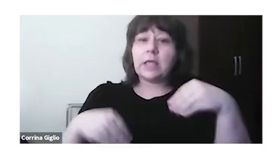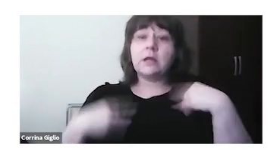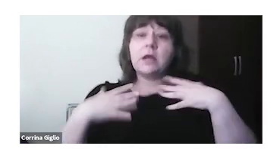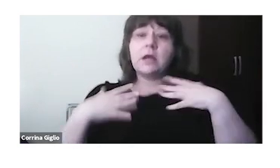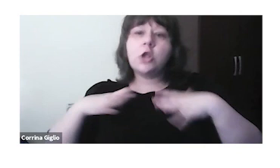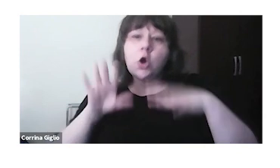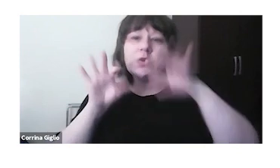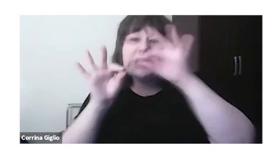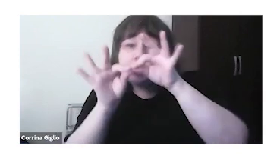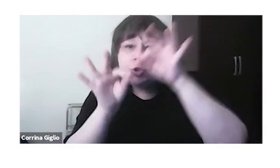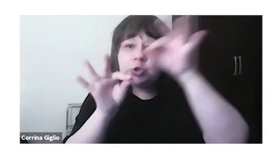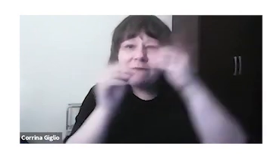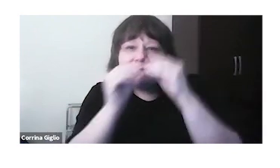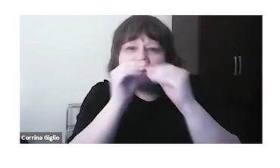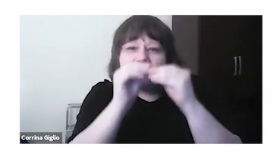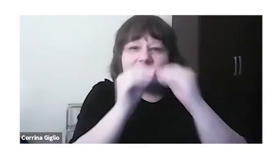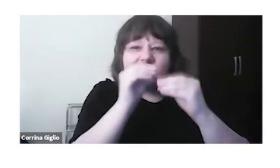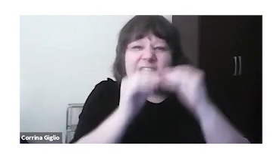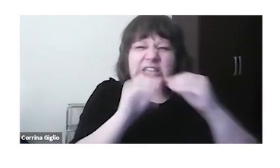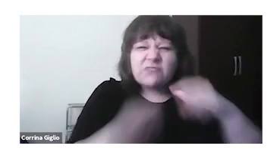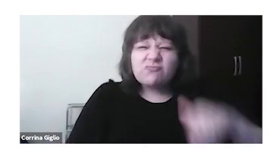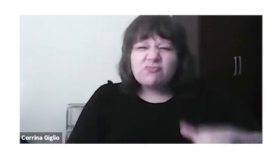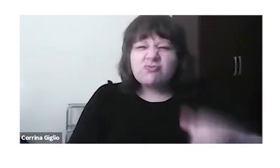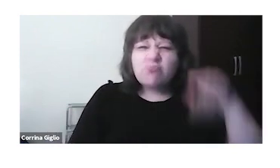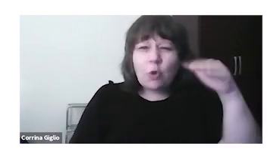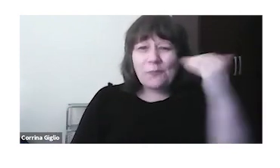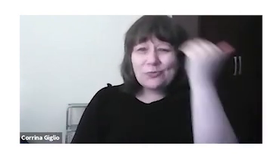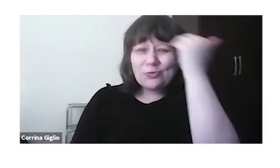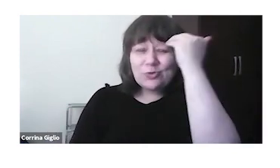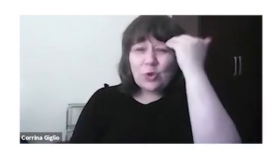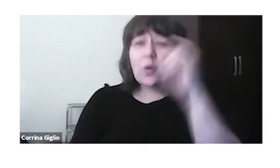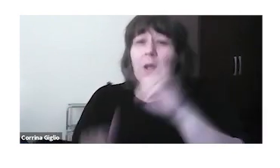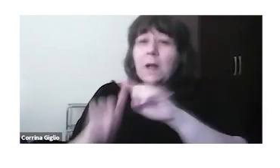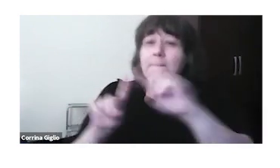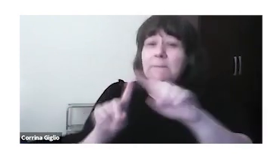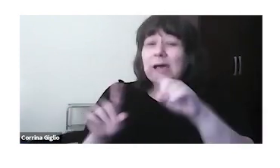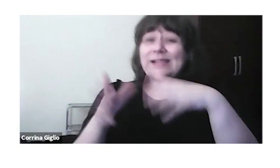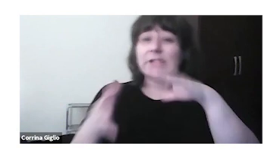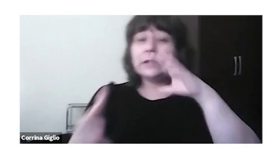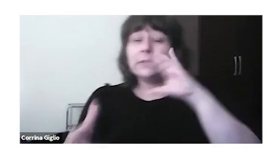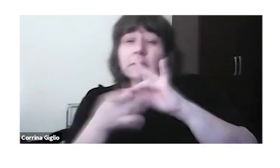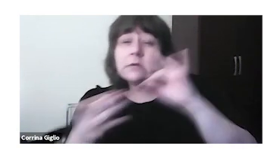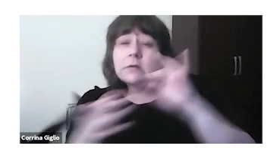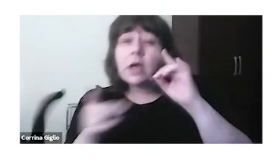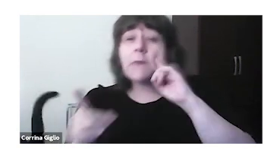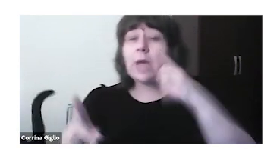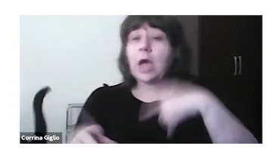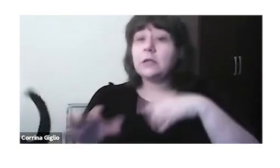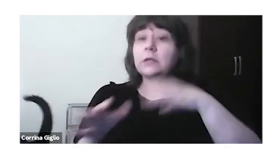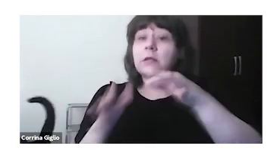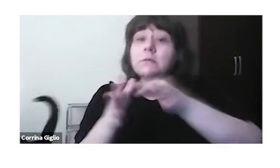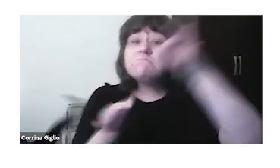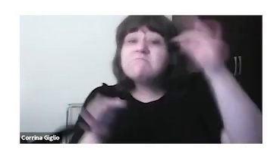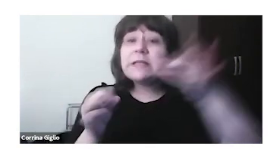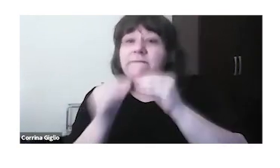child. So again, there's been a lot of conversations about mending and recycling and